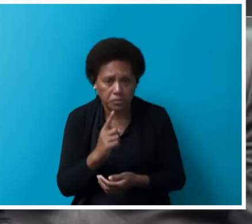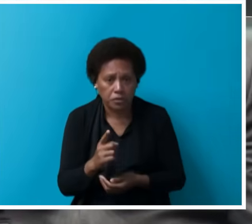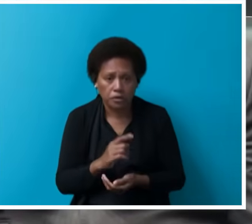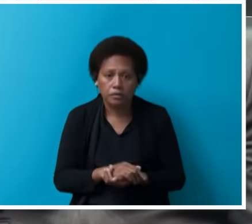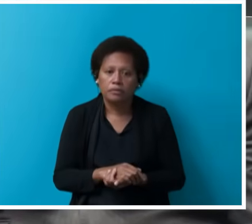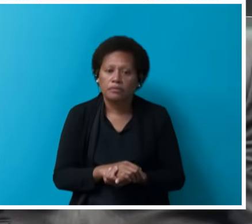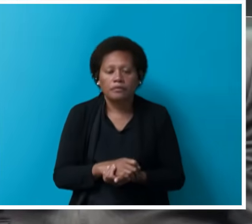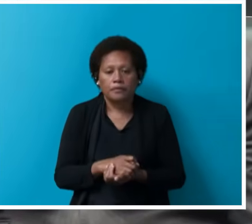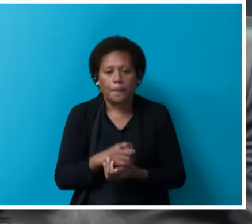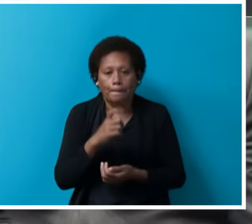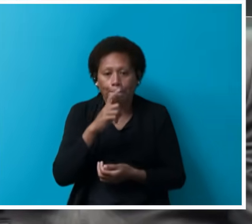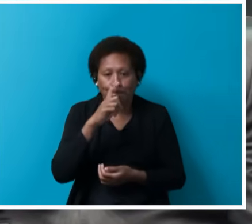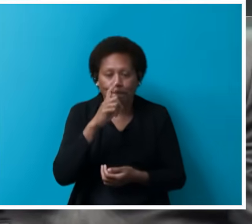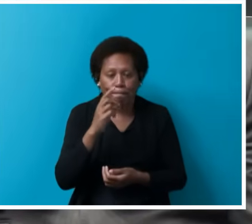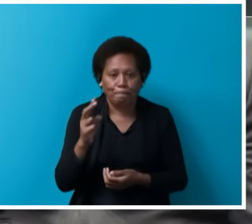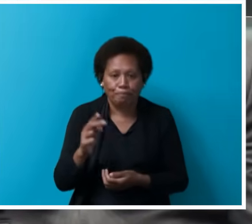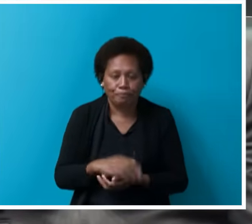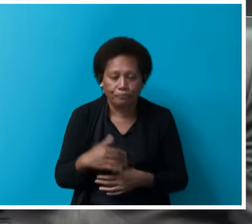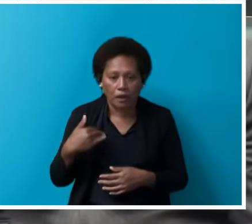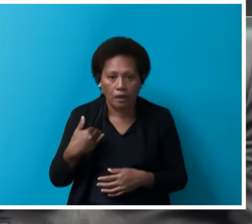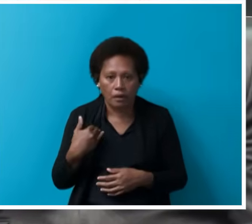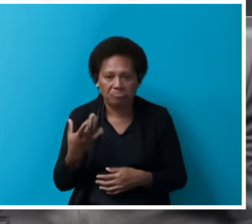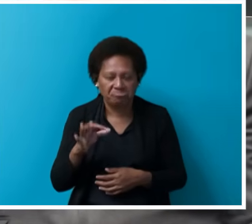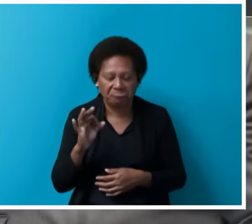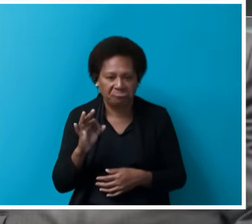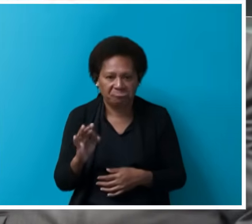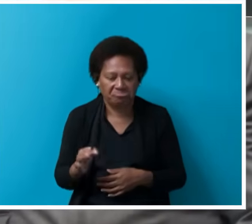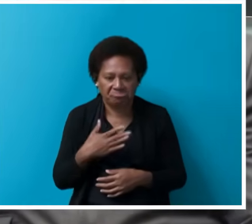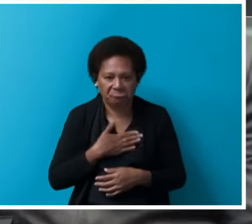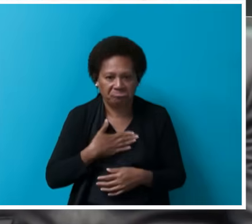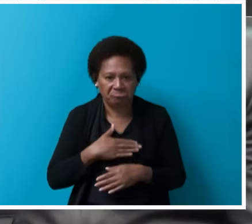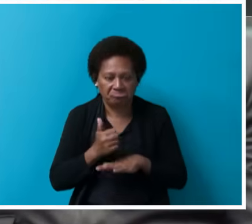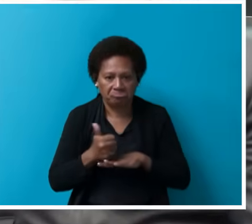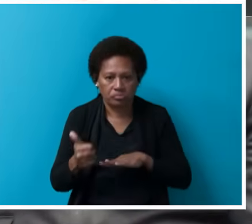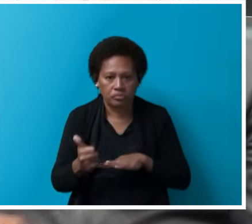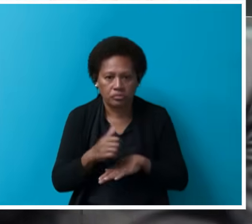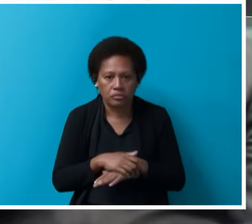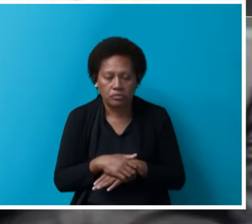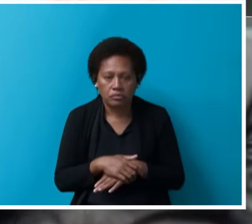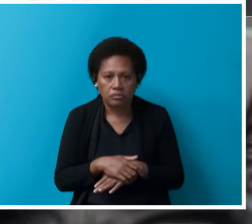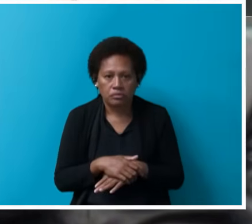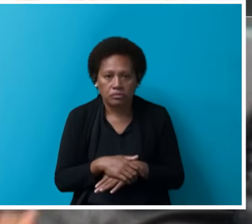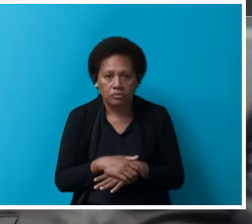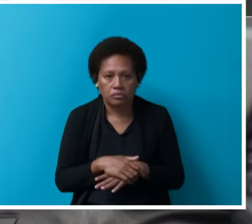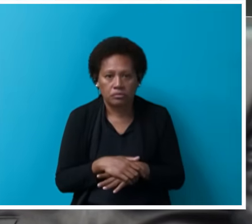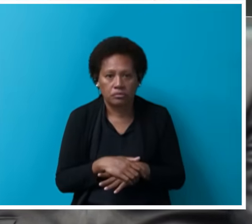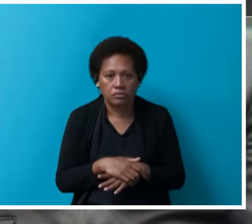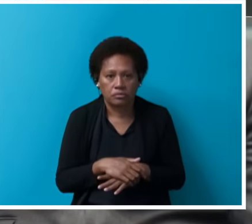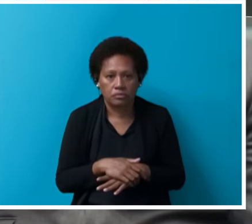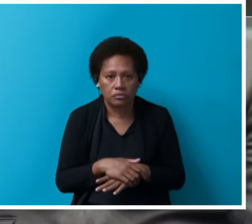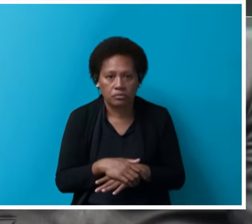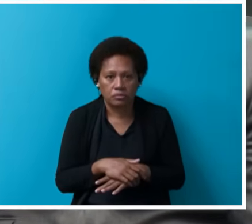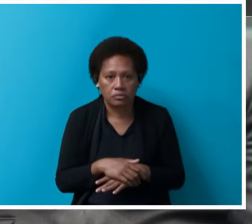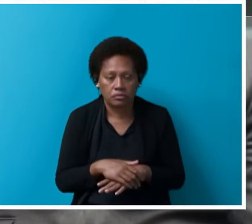leaving because they don't like the government. Oh gosh. They're leaving. Is that